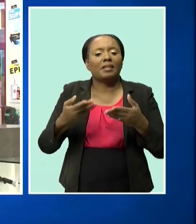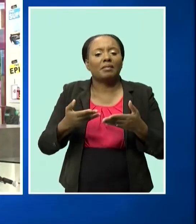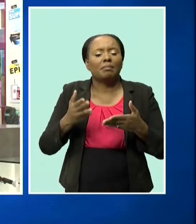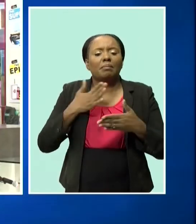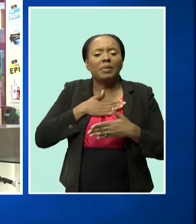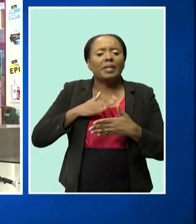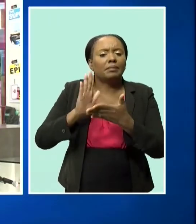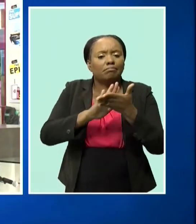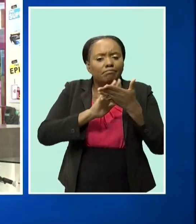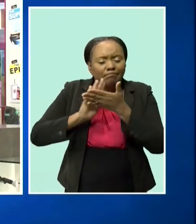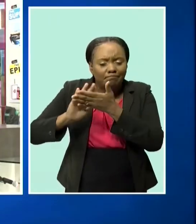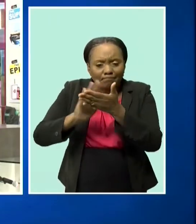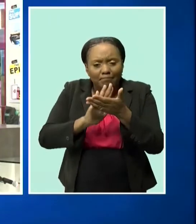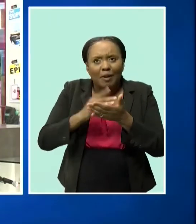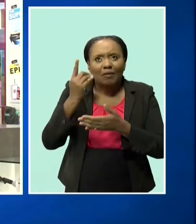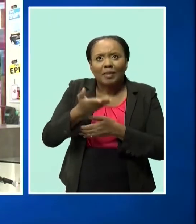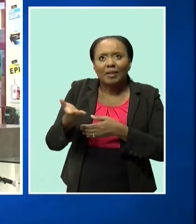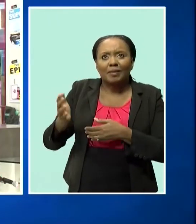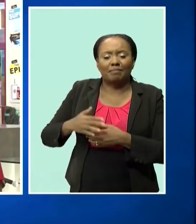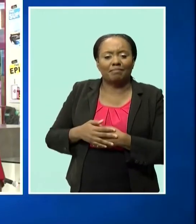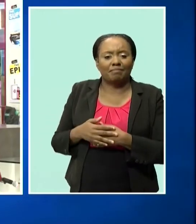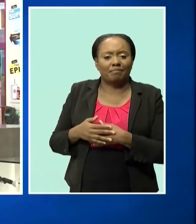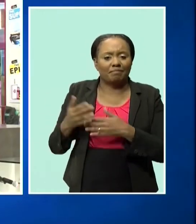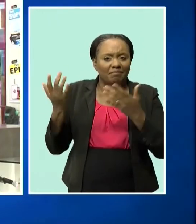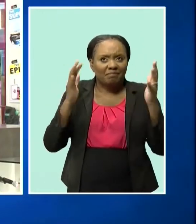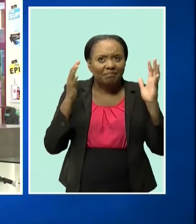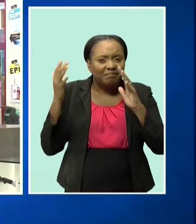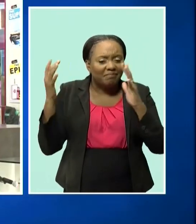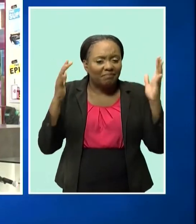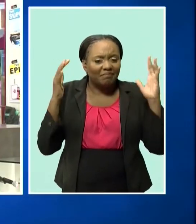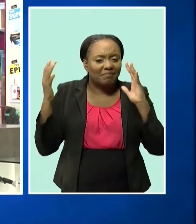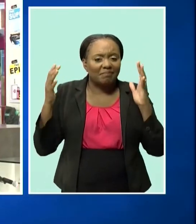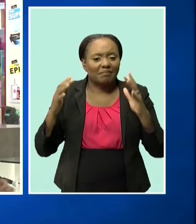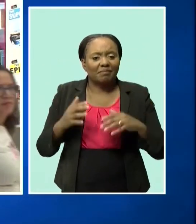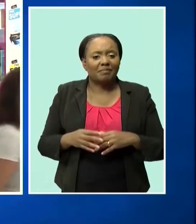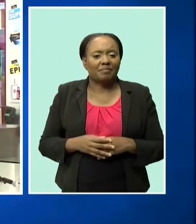applause at this time.